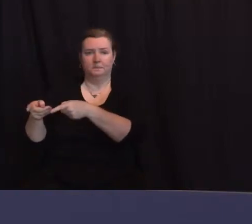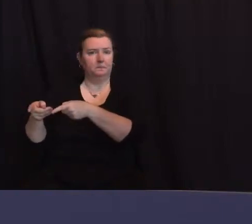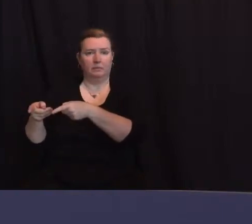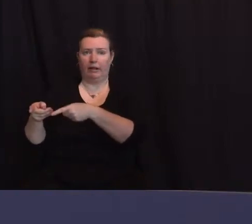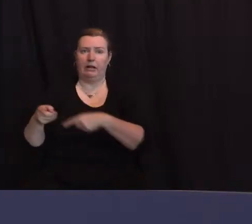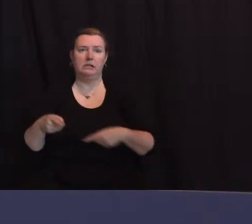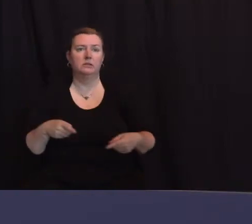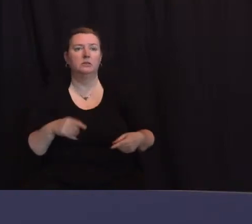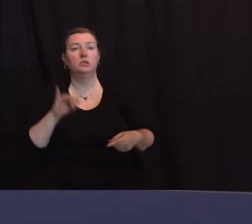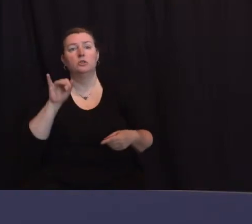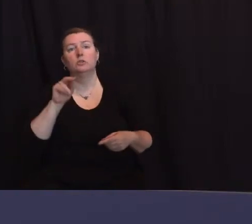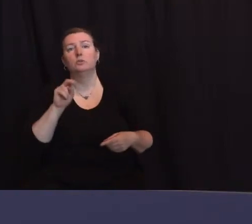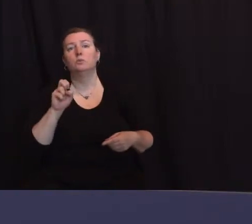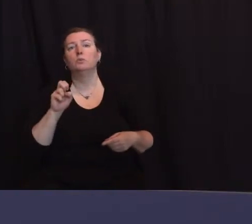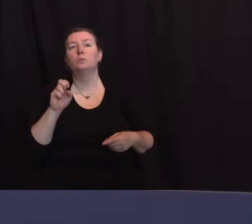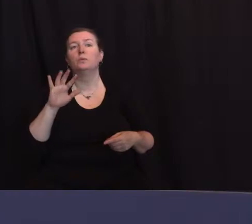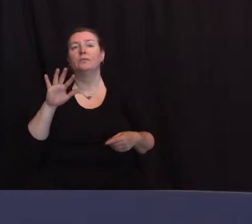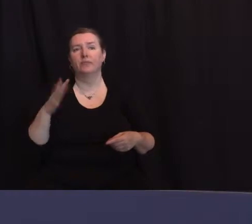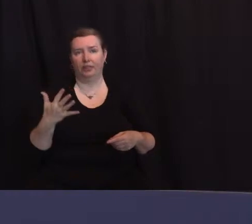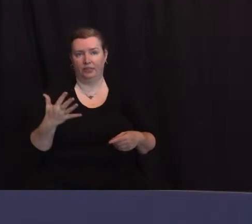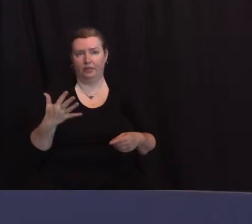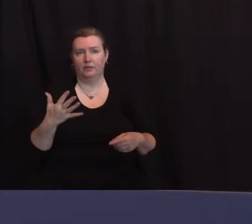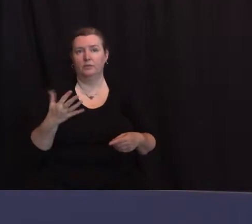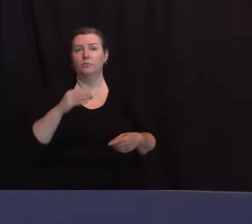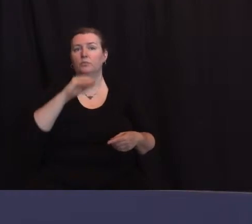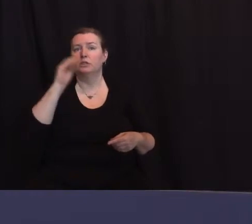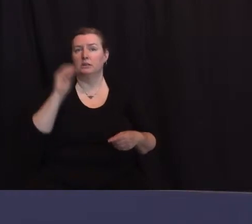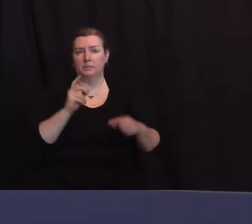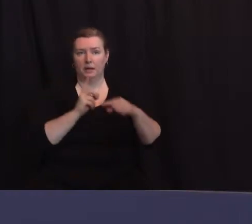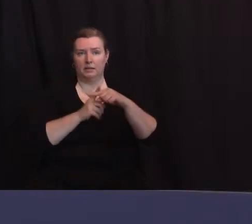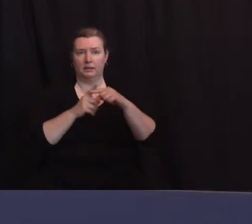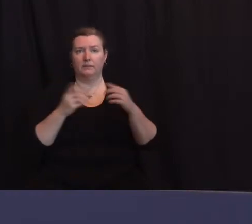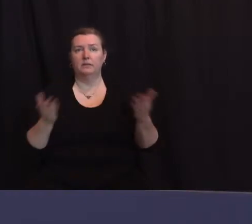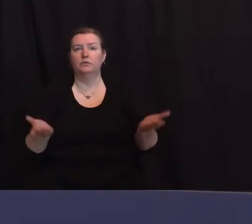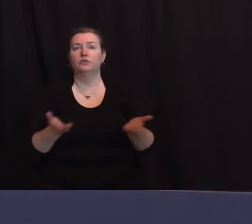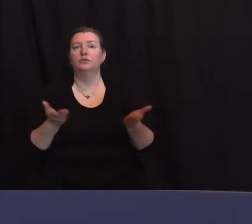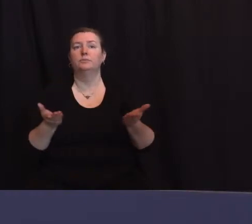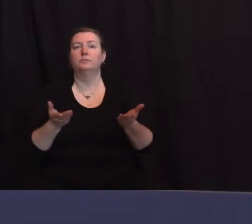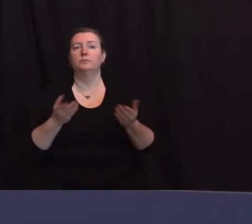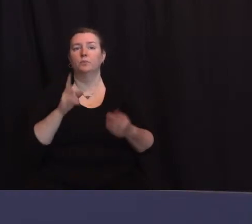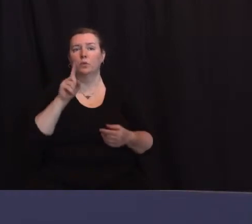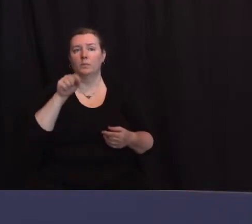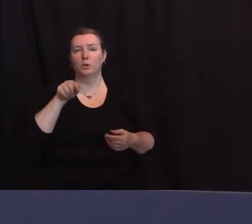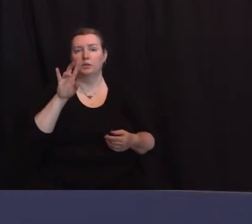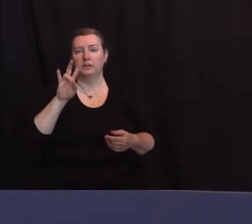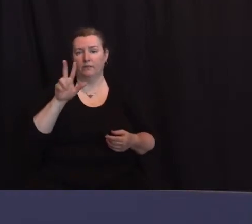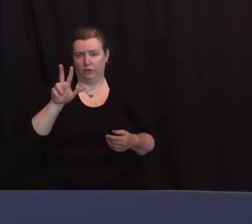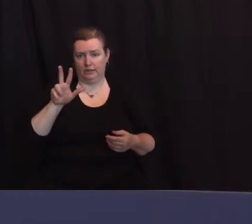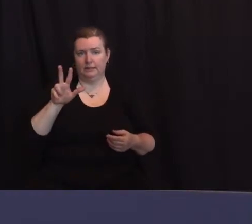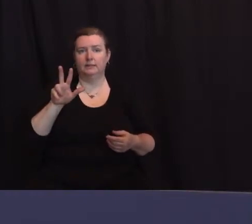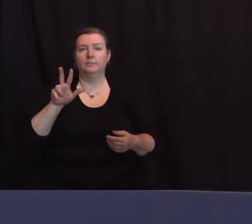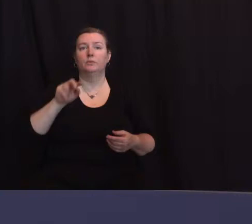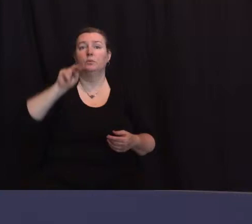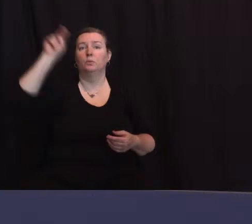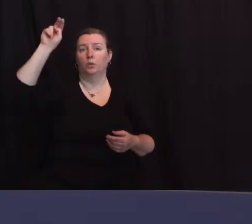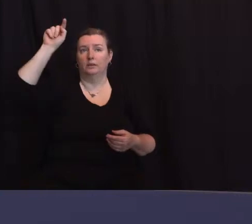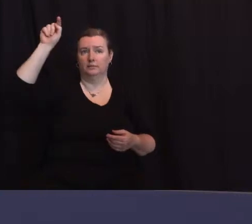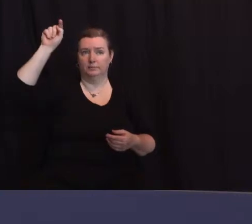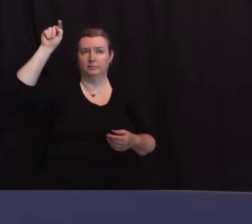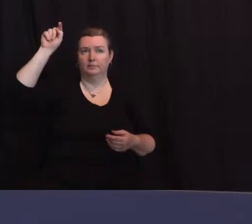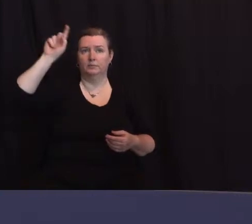5th, the percent positivity in New Jersey is 1.73%. the northern part of the